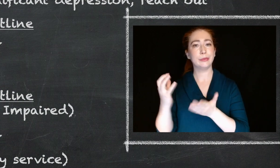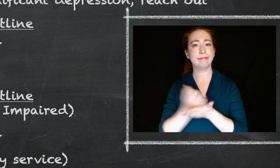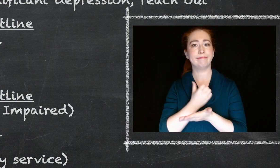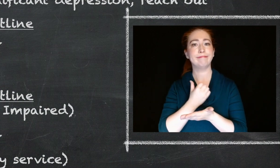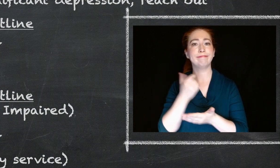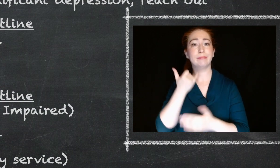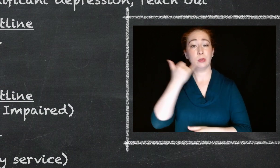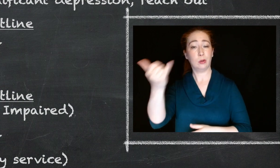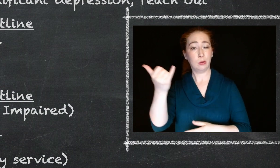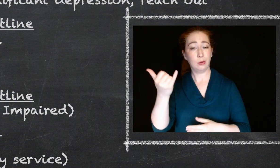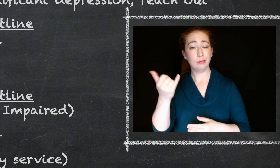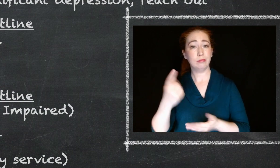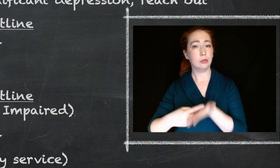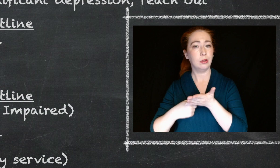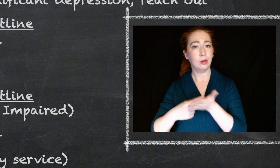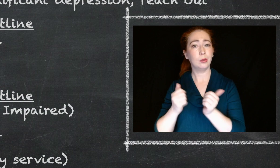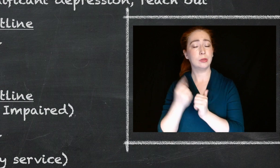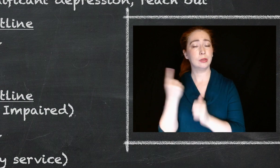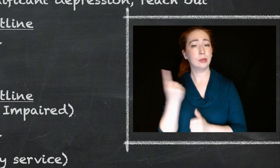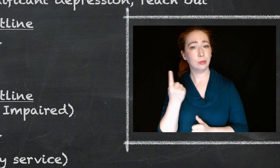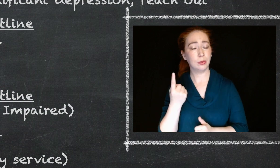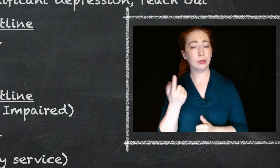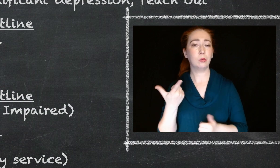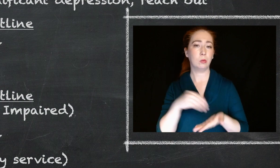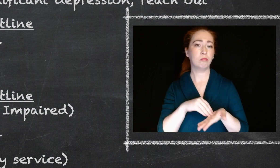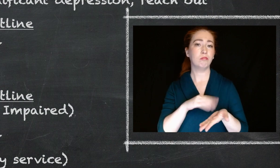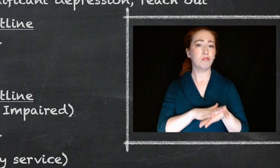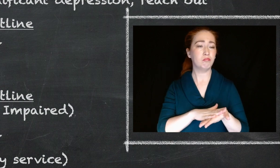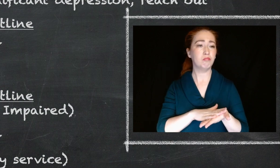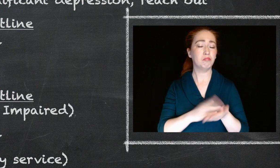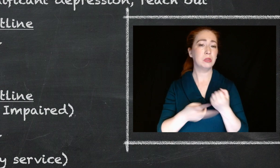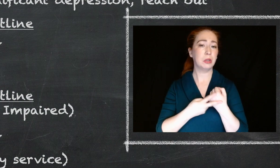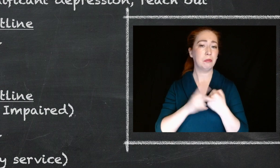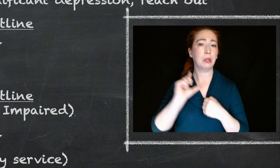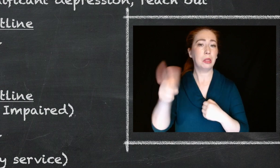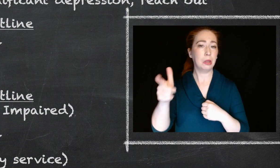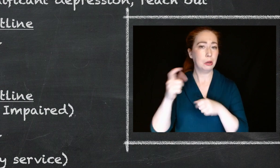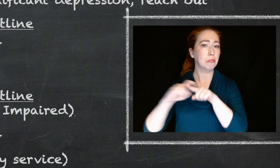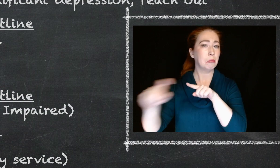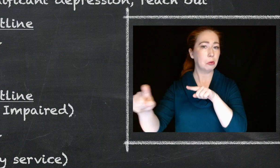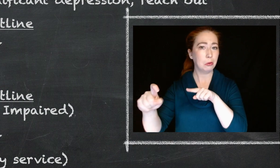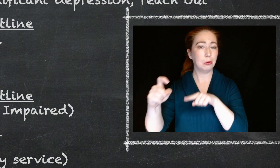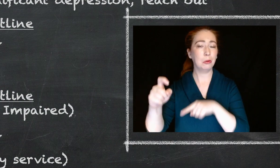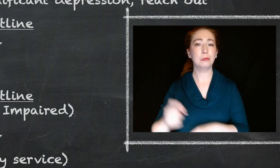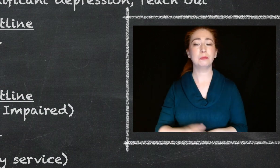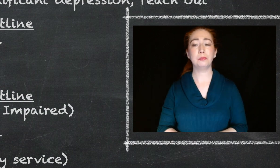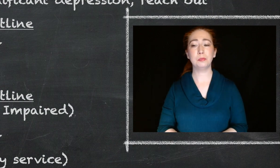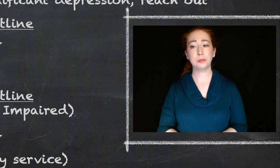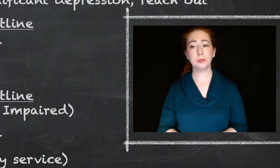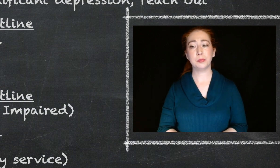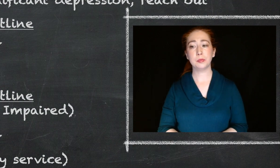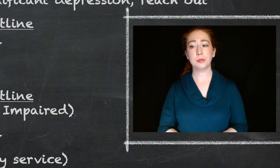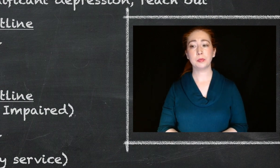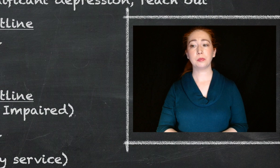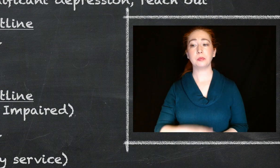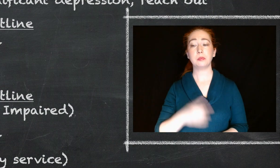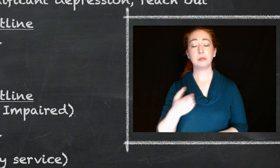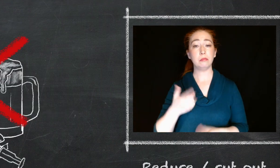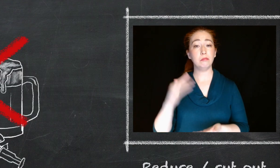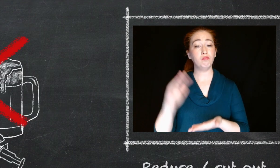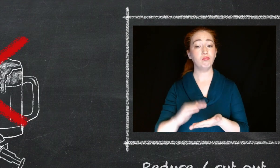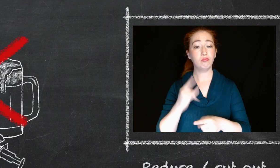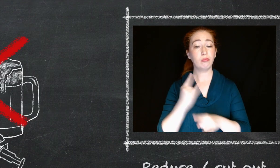Pause here if you need to talk to someone now, or pause to write this phone contact information for later